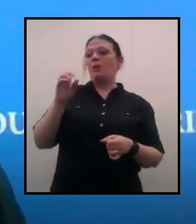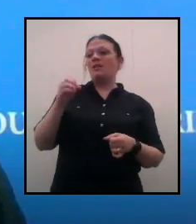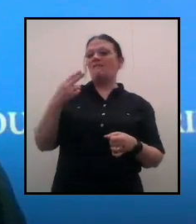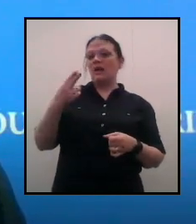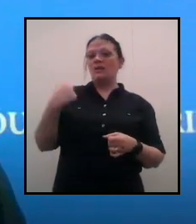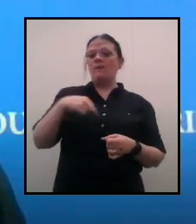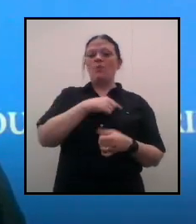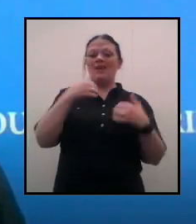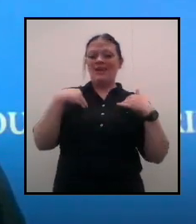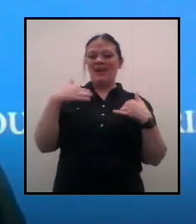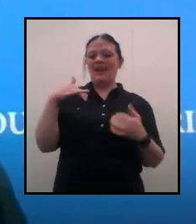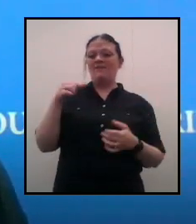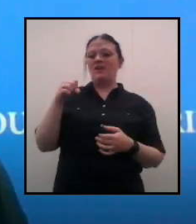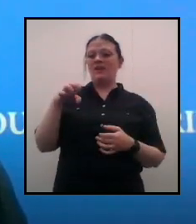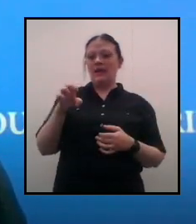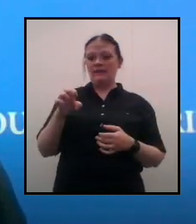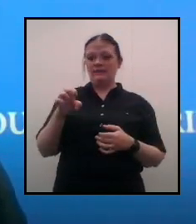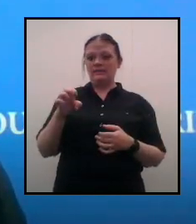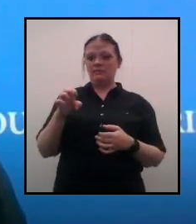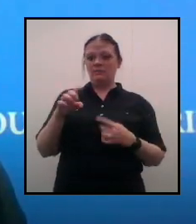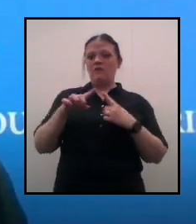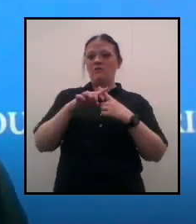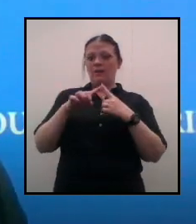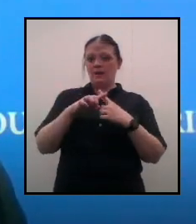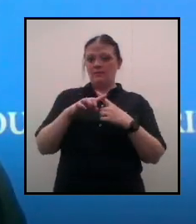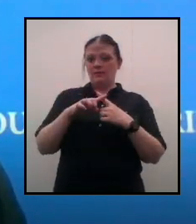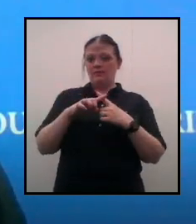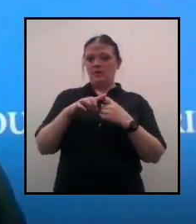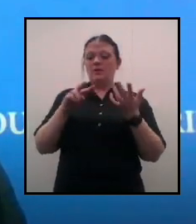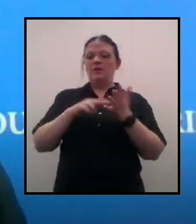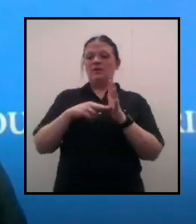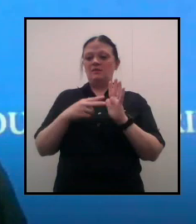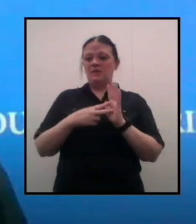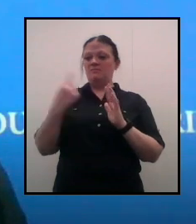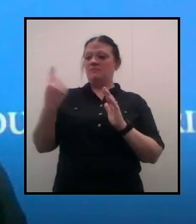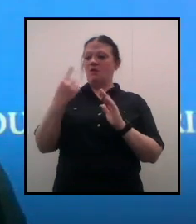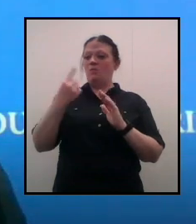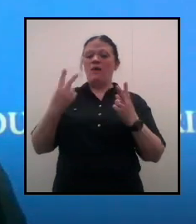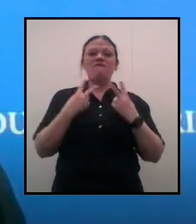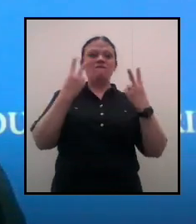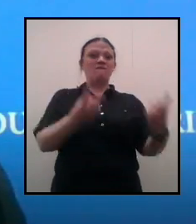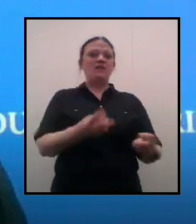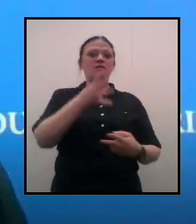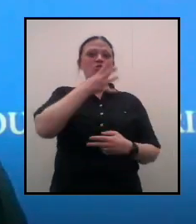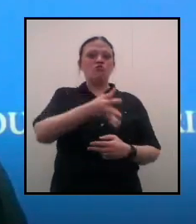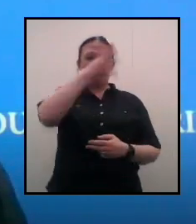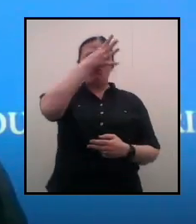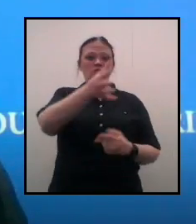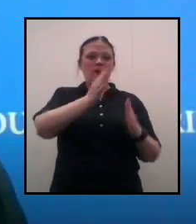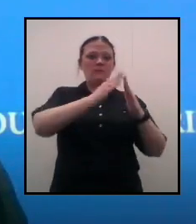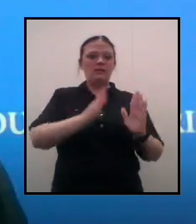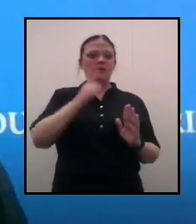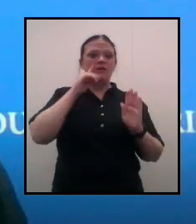have a case in which someone went to their grandparents' house over Easter,